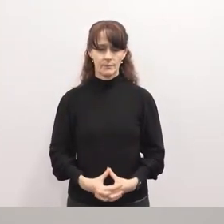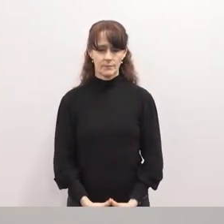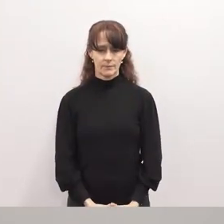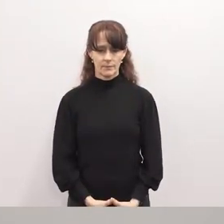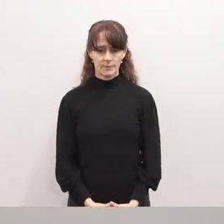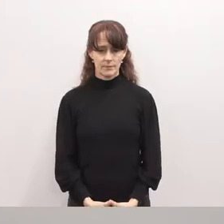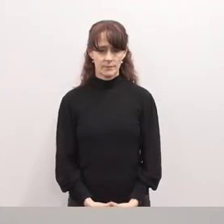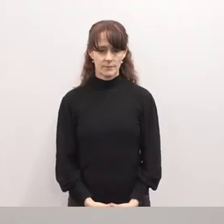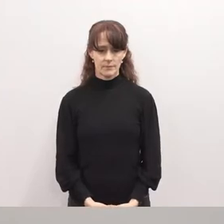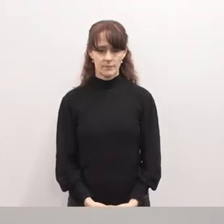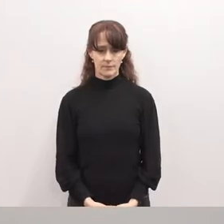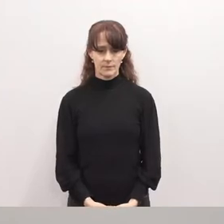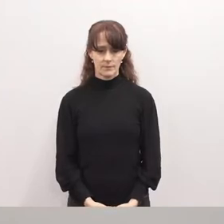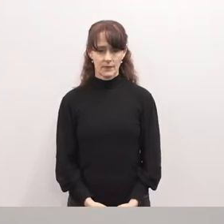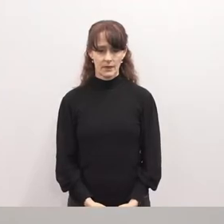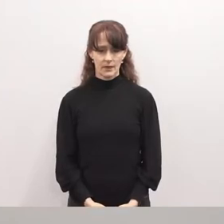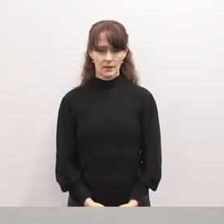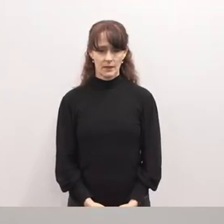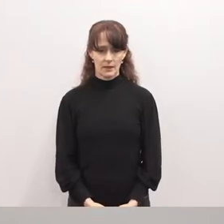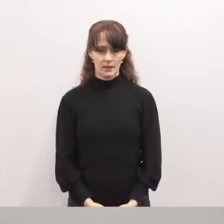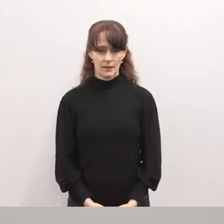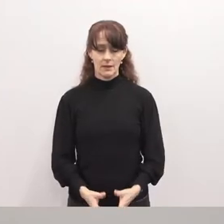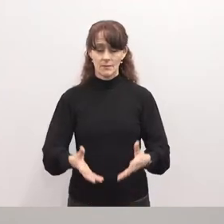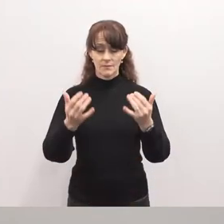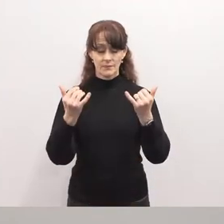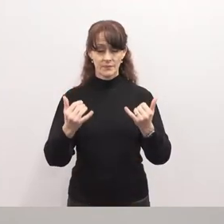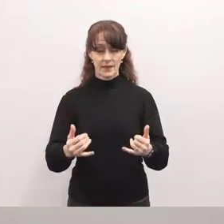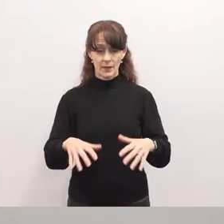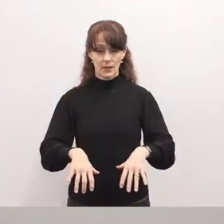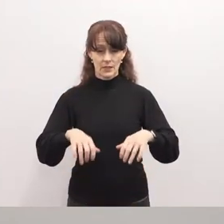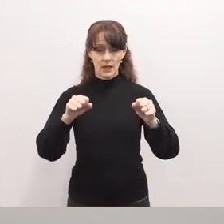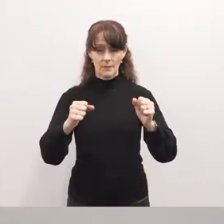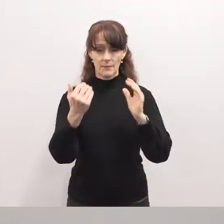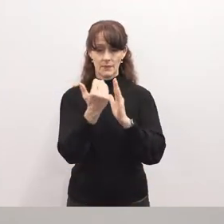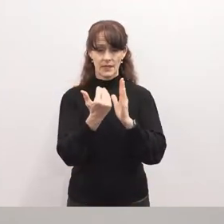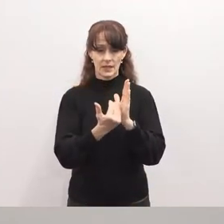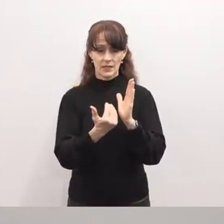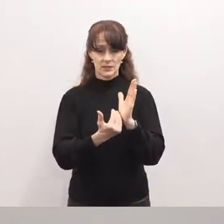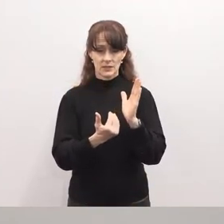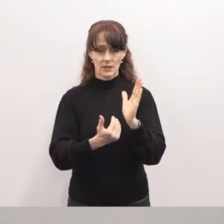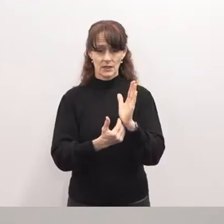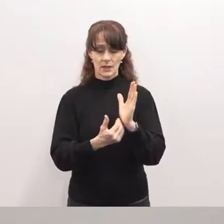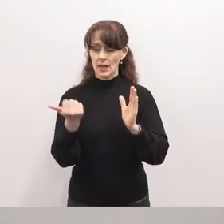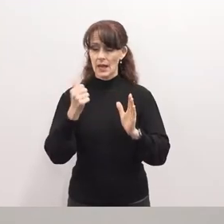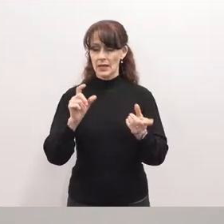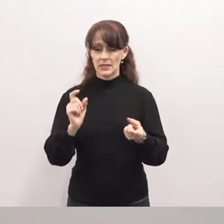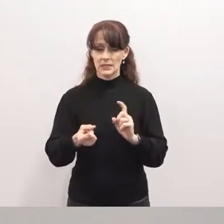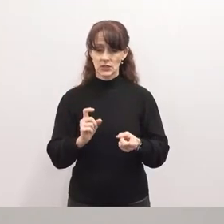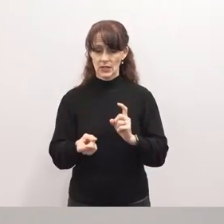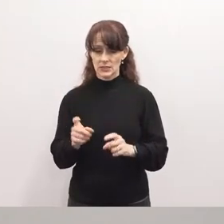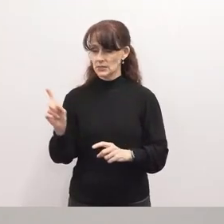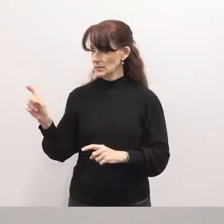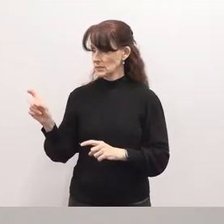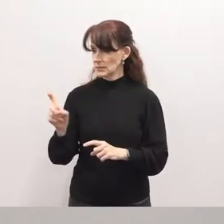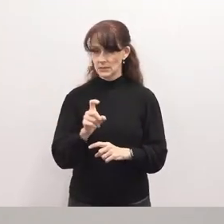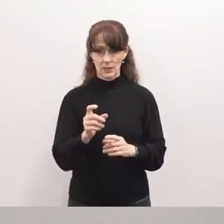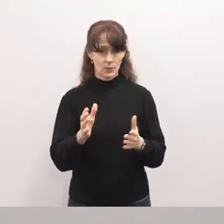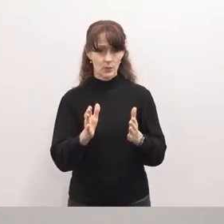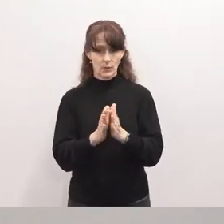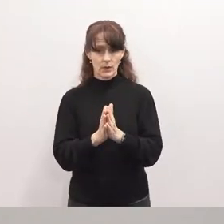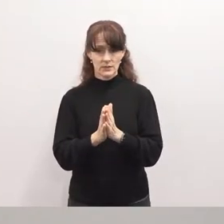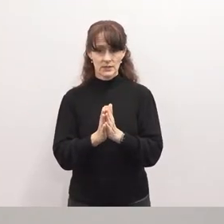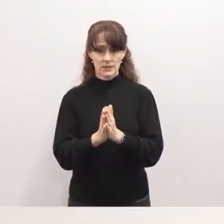Okay, we will now adopt the agenda. Are there any changes to the agenda requested by